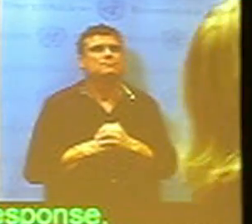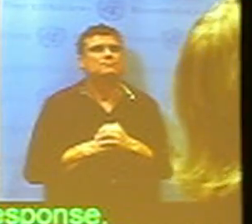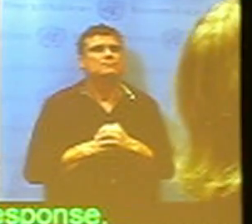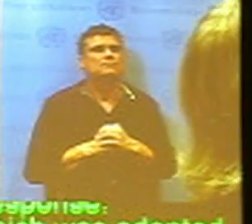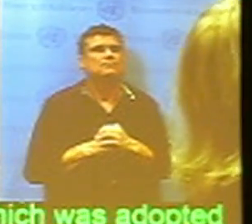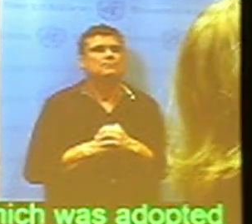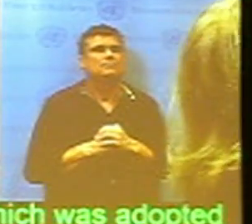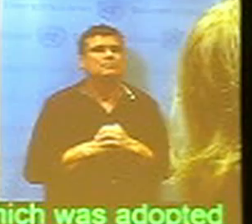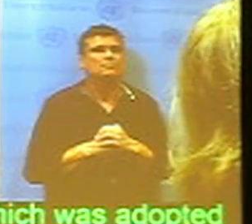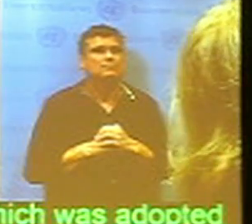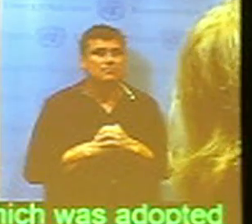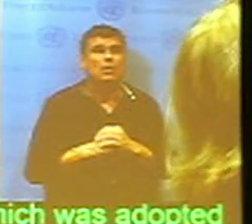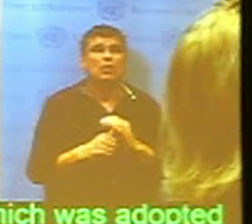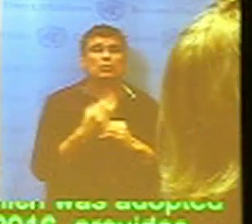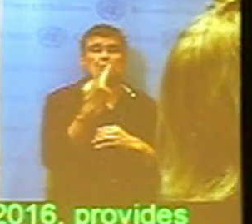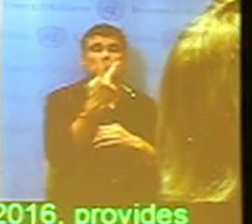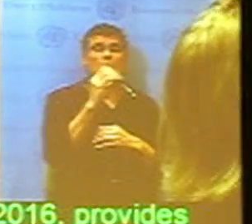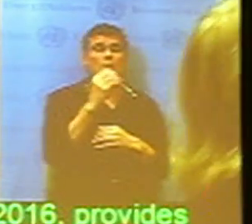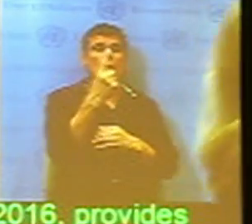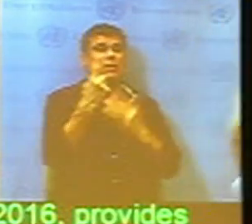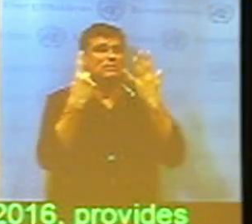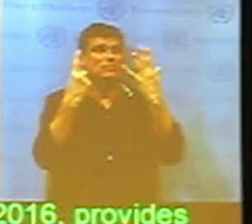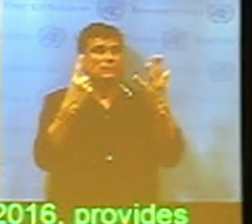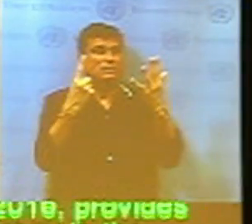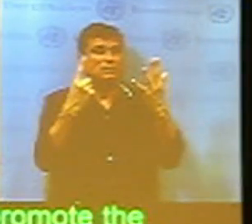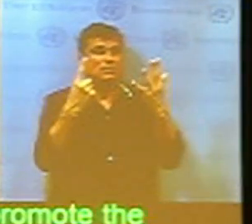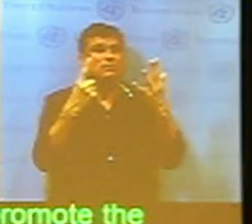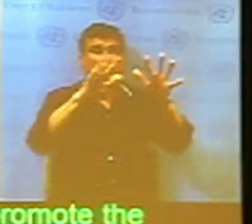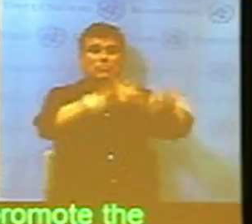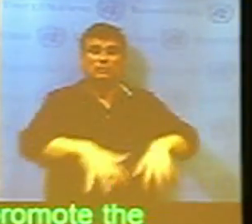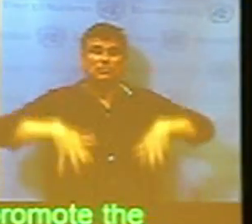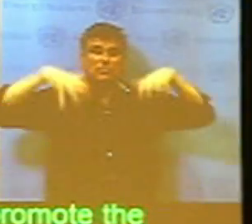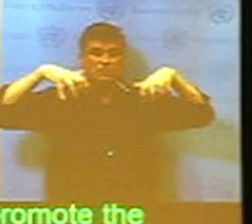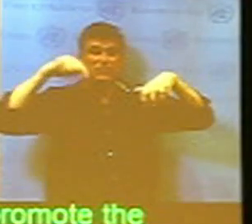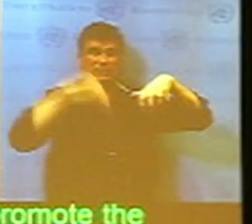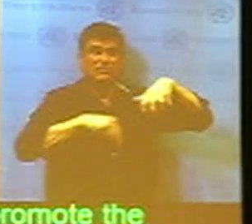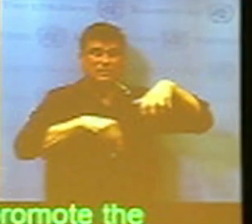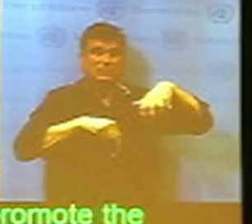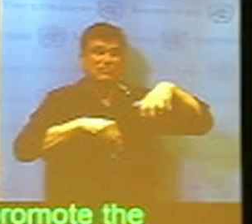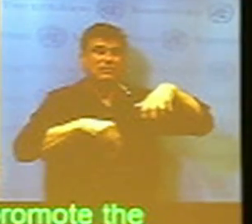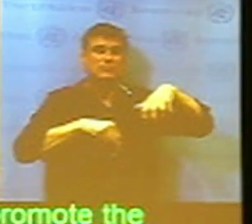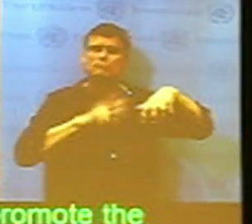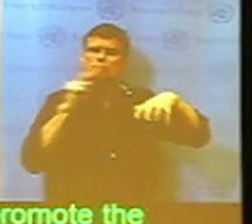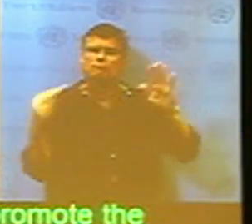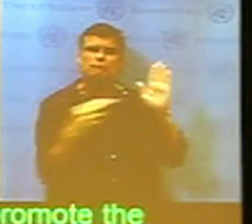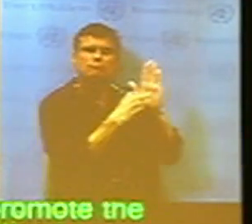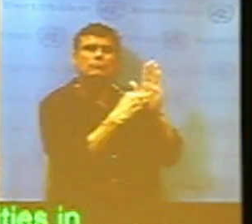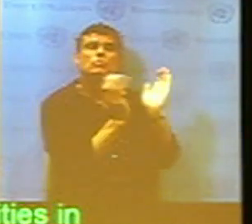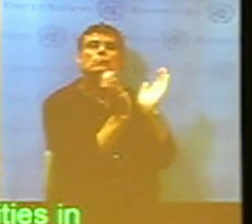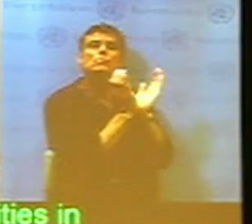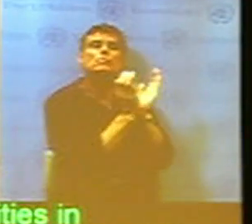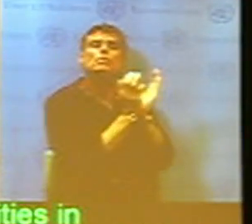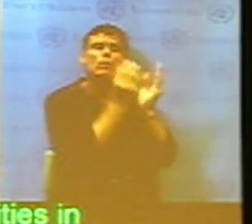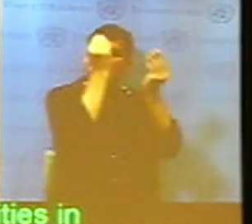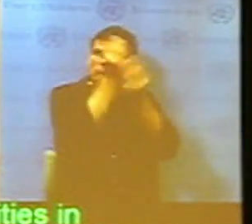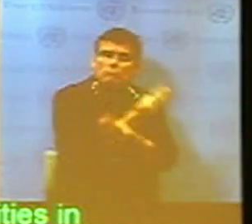with disabilities in large movements of refugees and migrants. The Declaration sets out the commitment of member